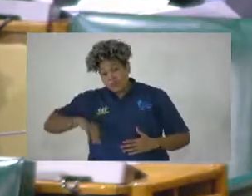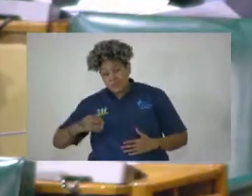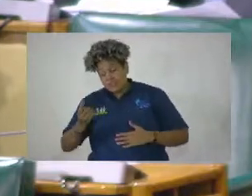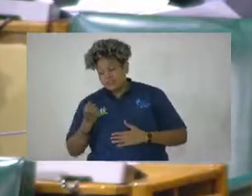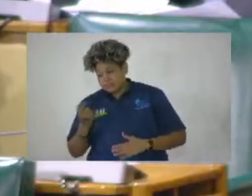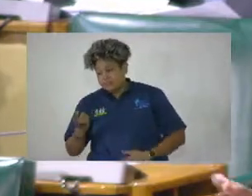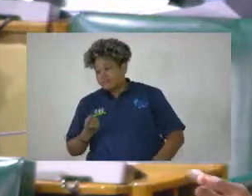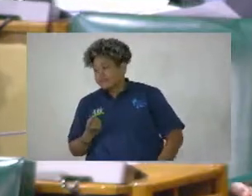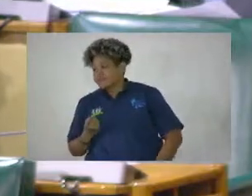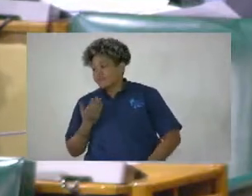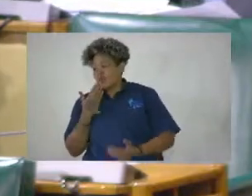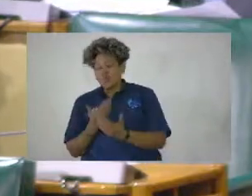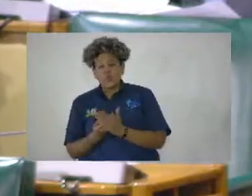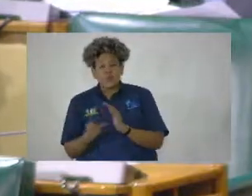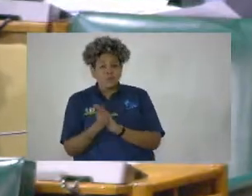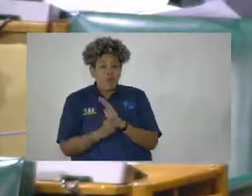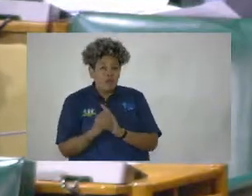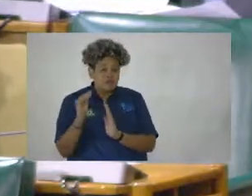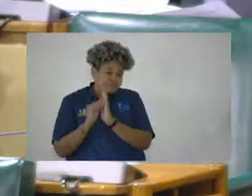from sound policy.